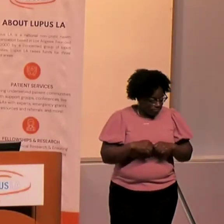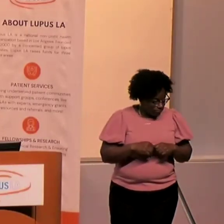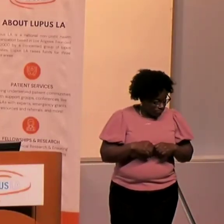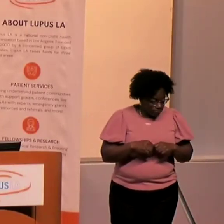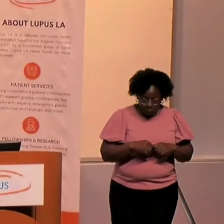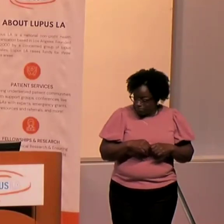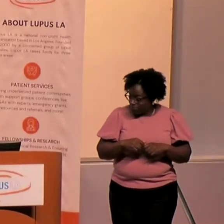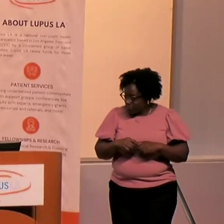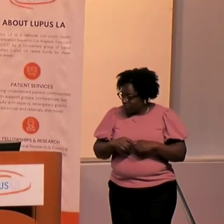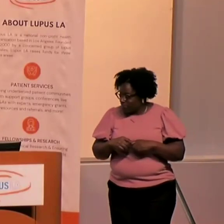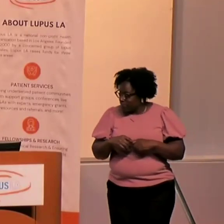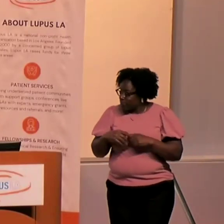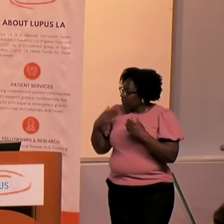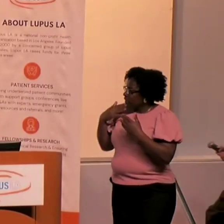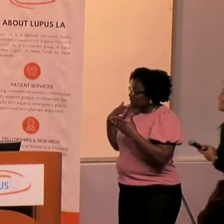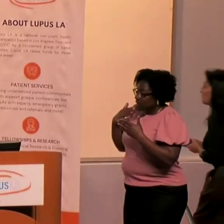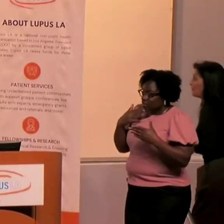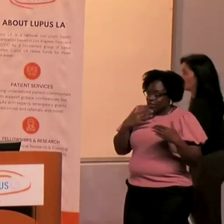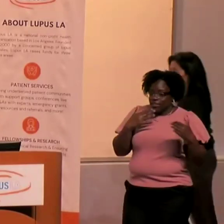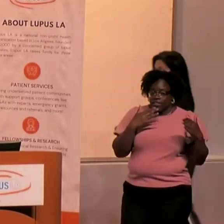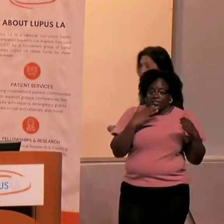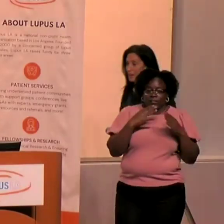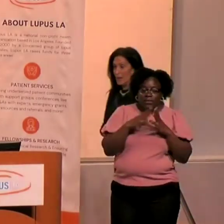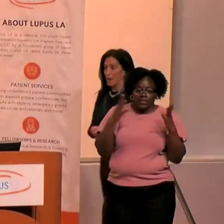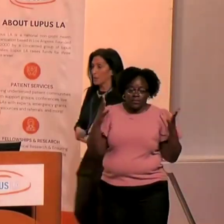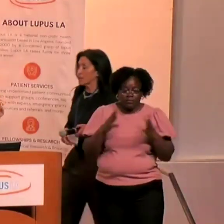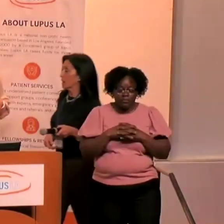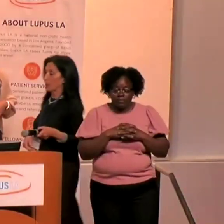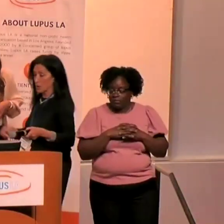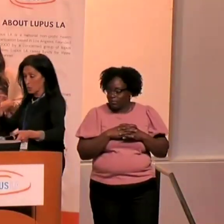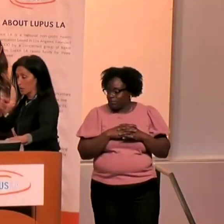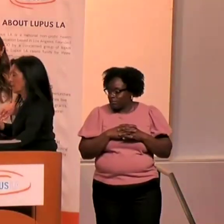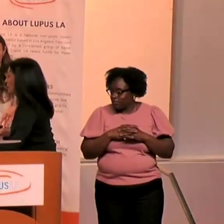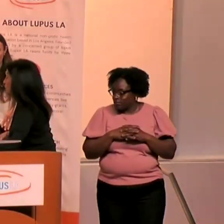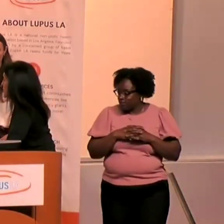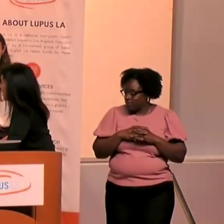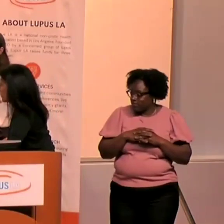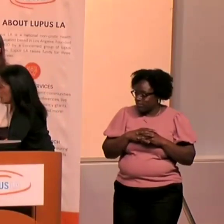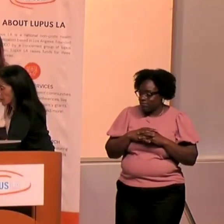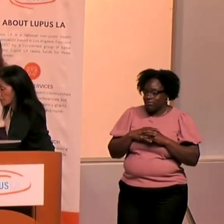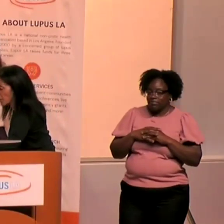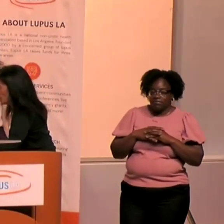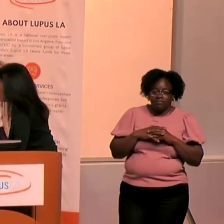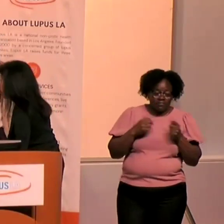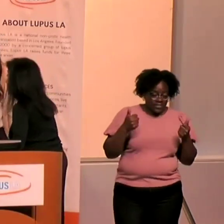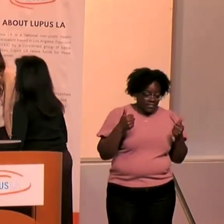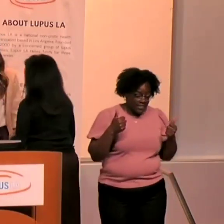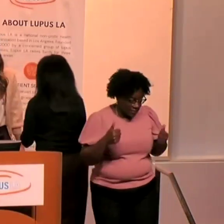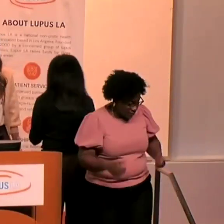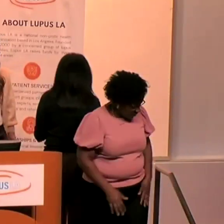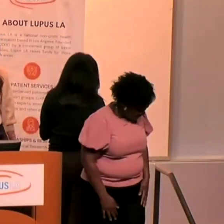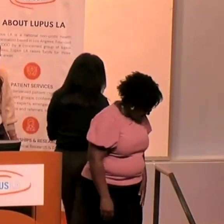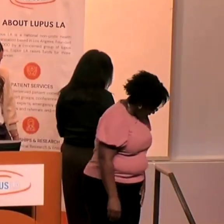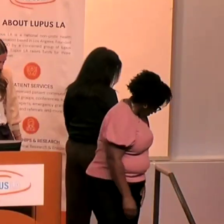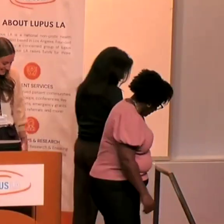Thank you guys. Thank you so much. I want to take a picture with you guys outside for the photo. Thank you for